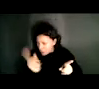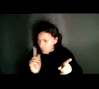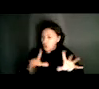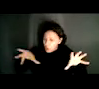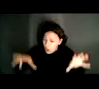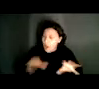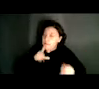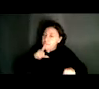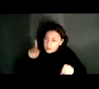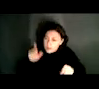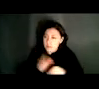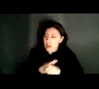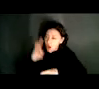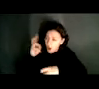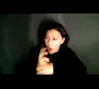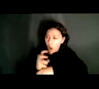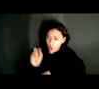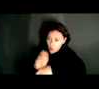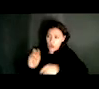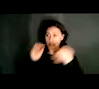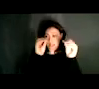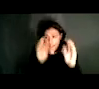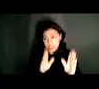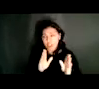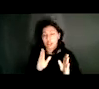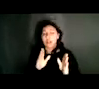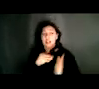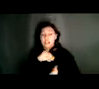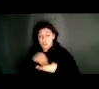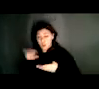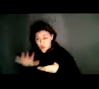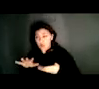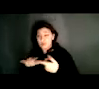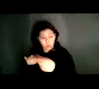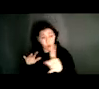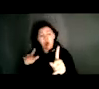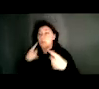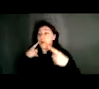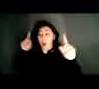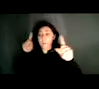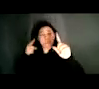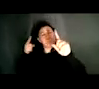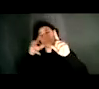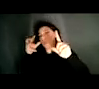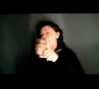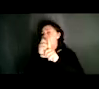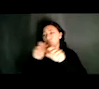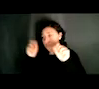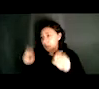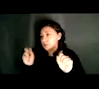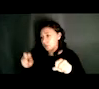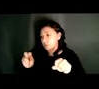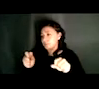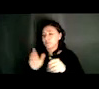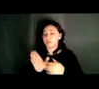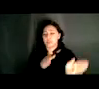has allowed our students to reach their full potential. Another point that I want to make is about